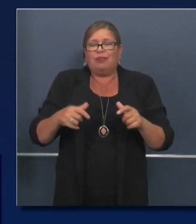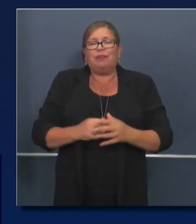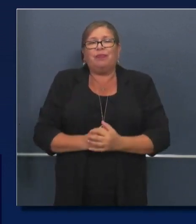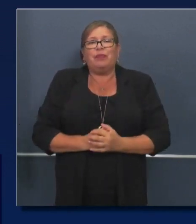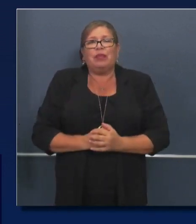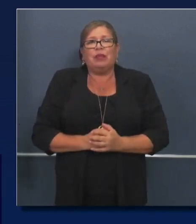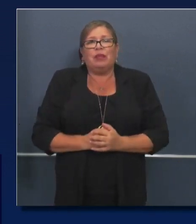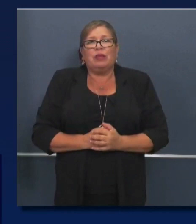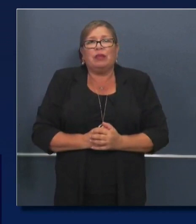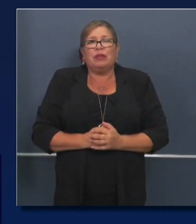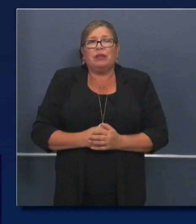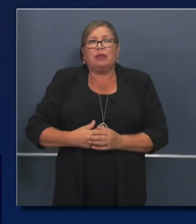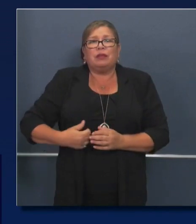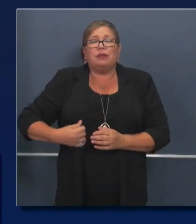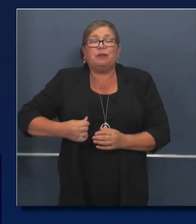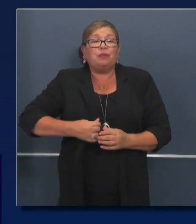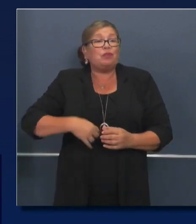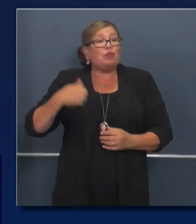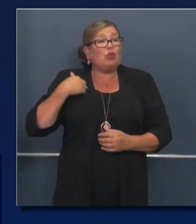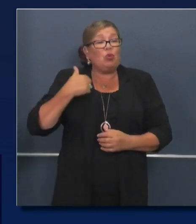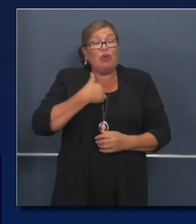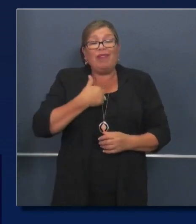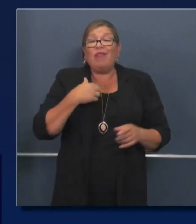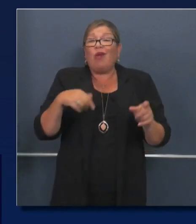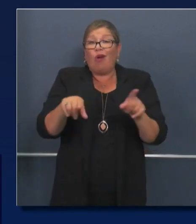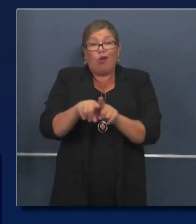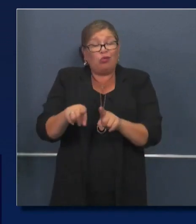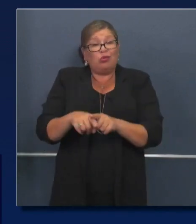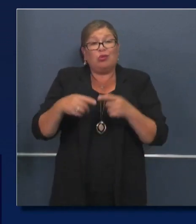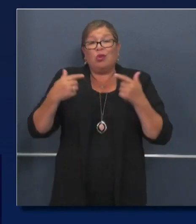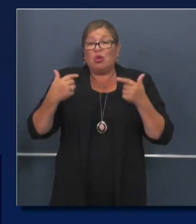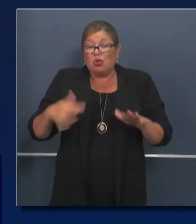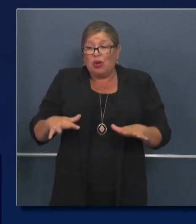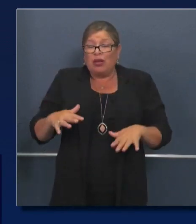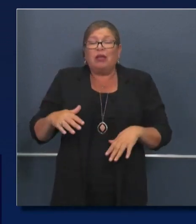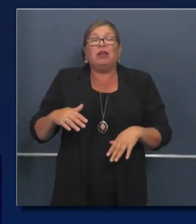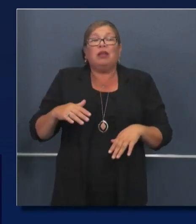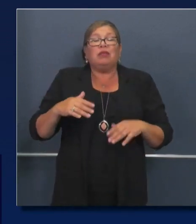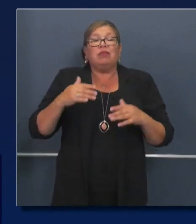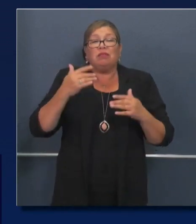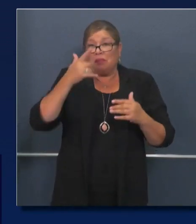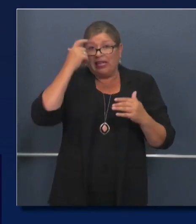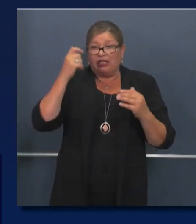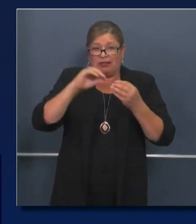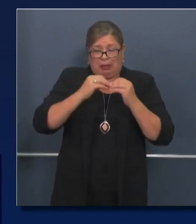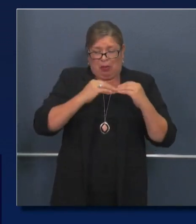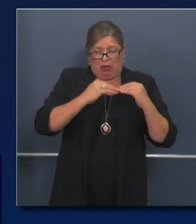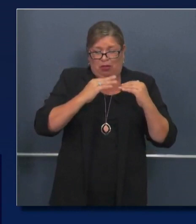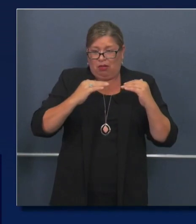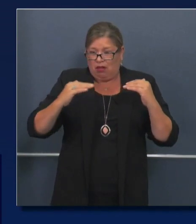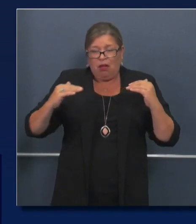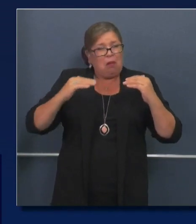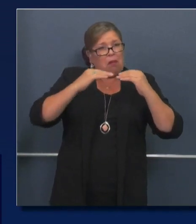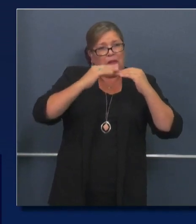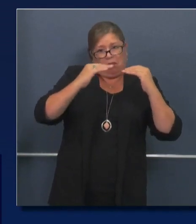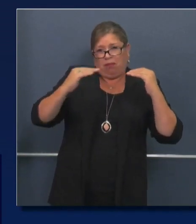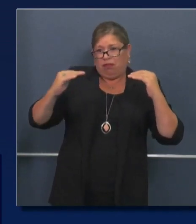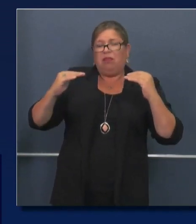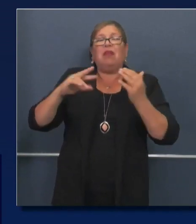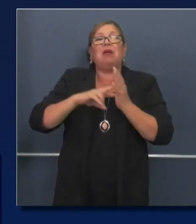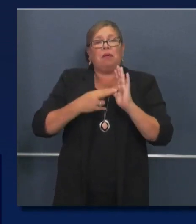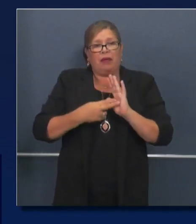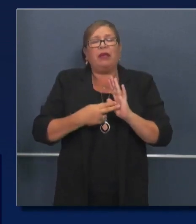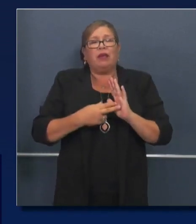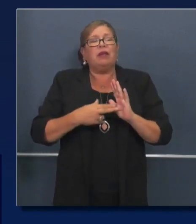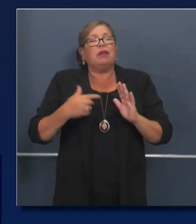put out sectoral guidance, also have supported the regional attestations. The sectoral guidance have